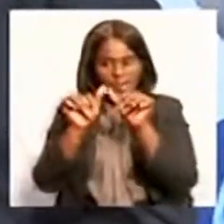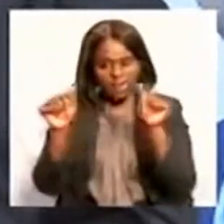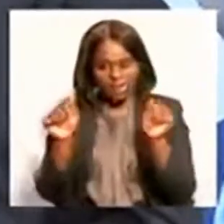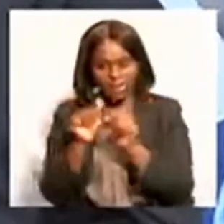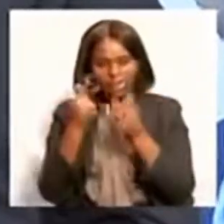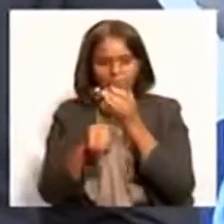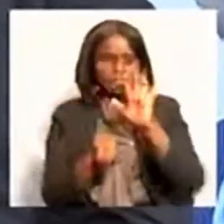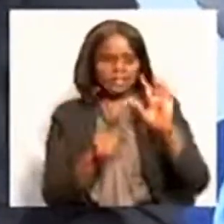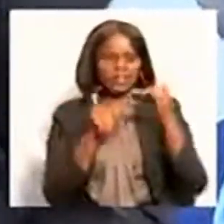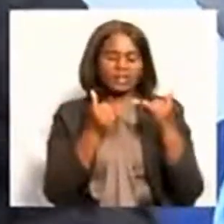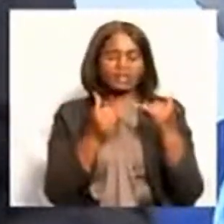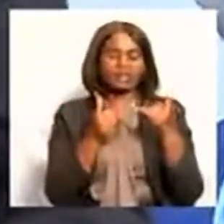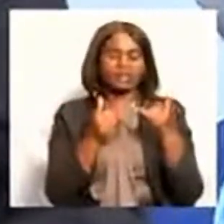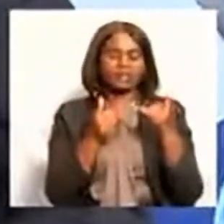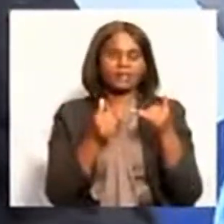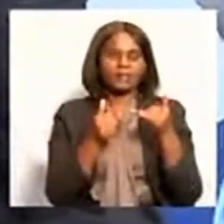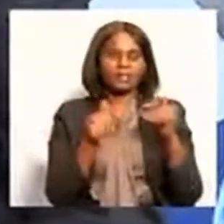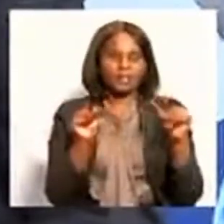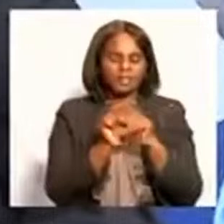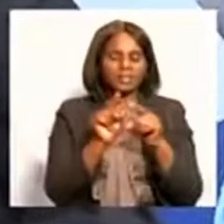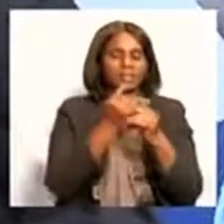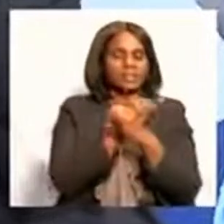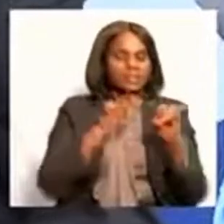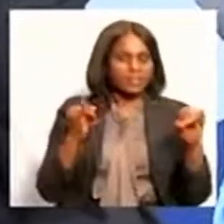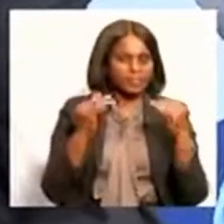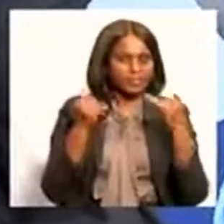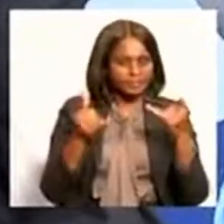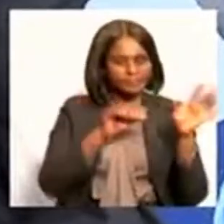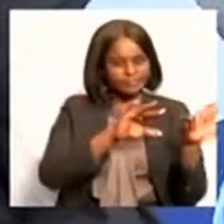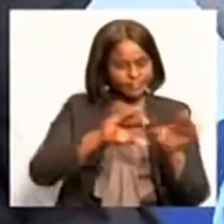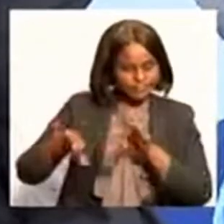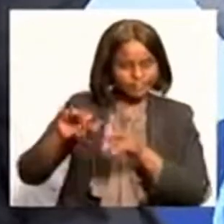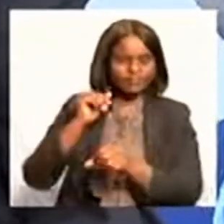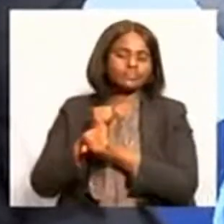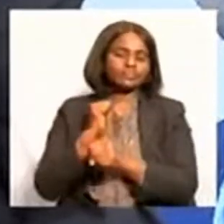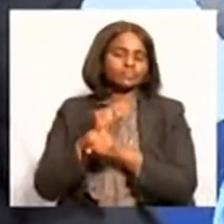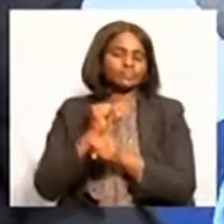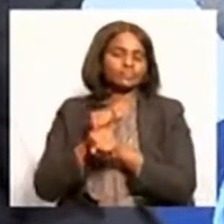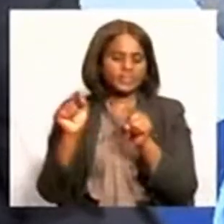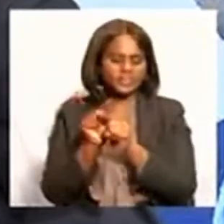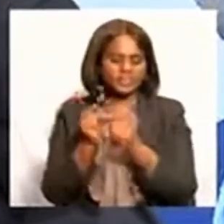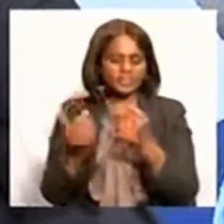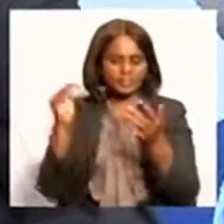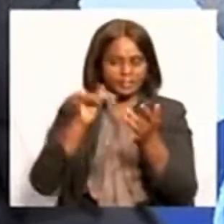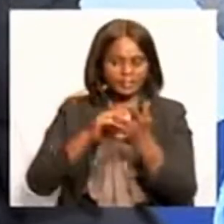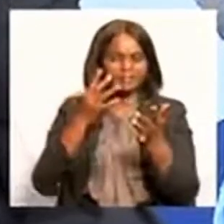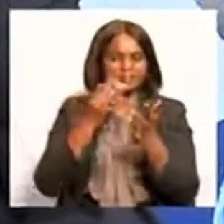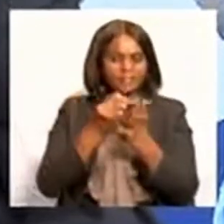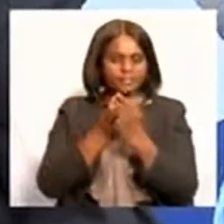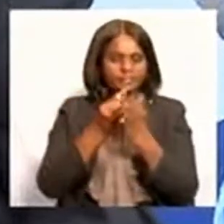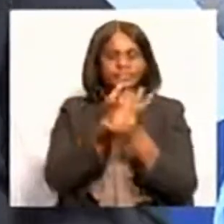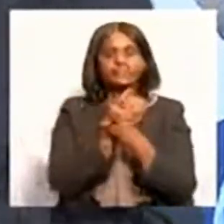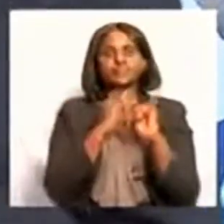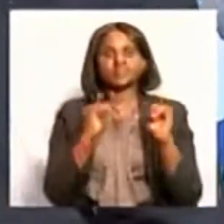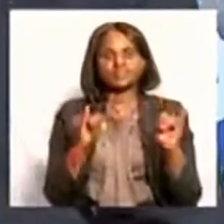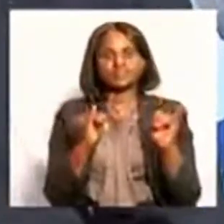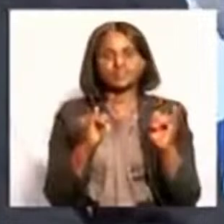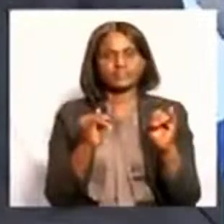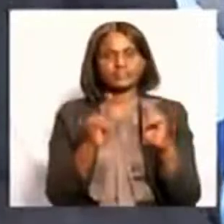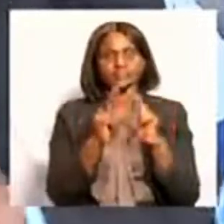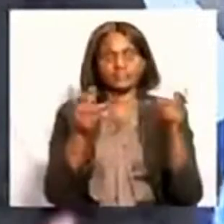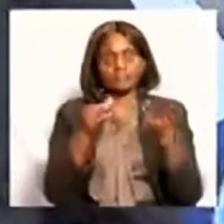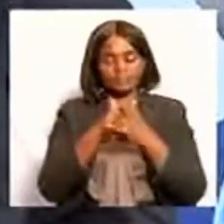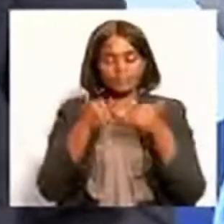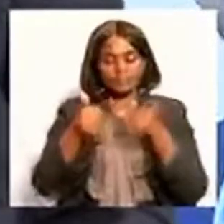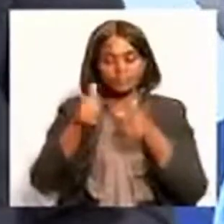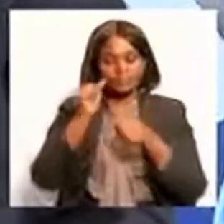is there is independence when it comes to operations as well as financial independence. So how